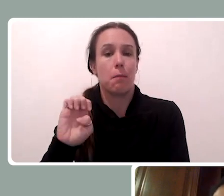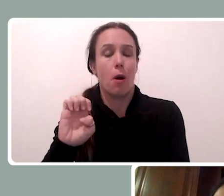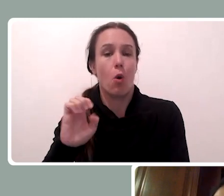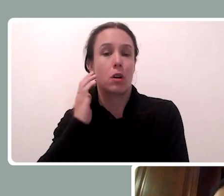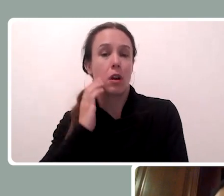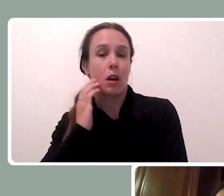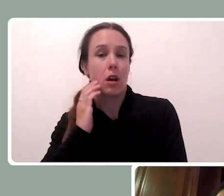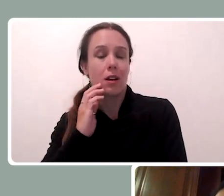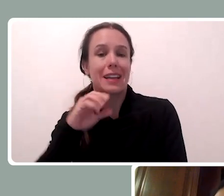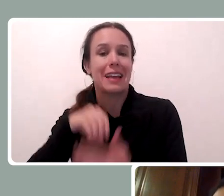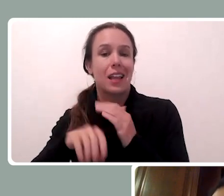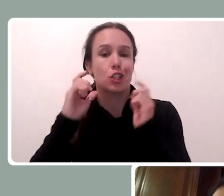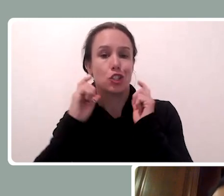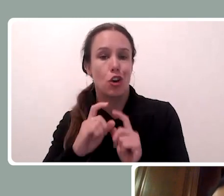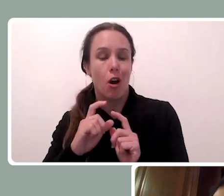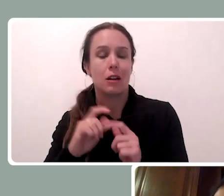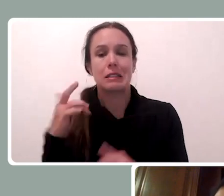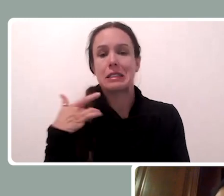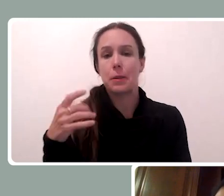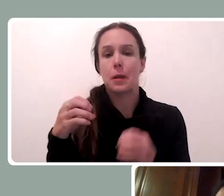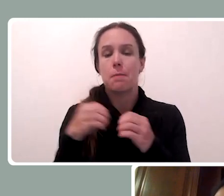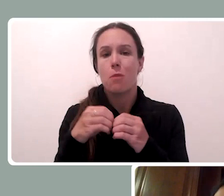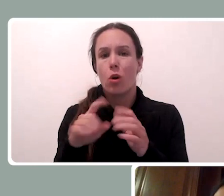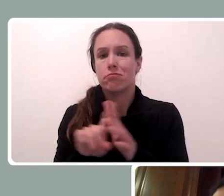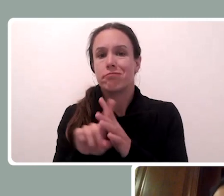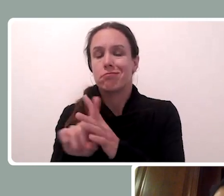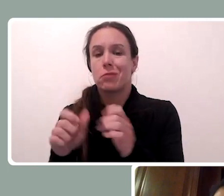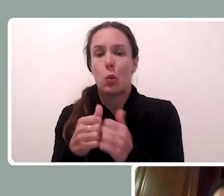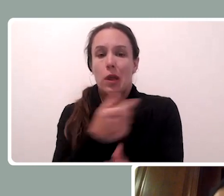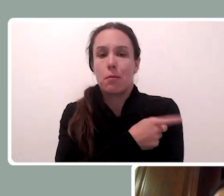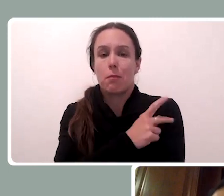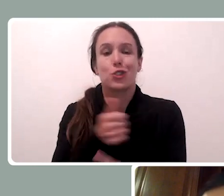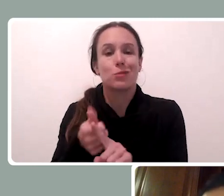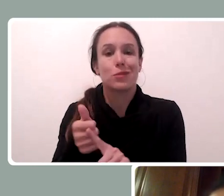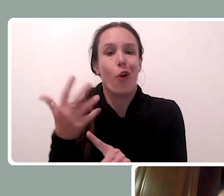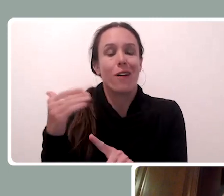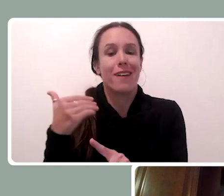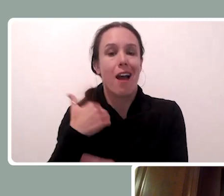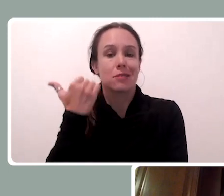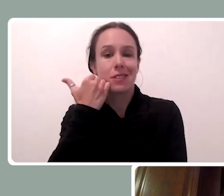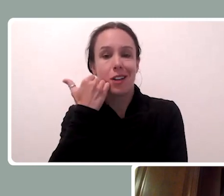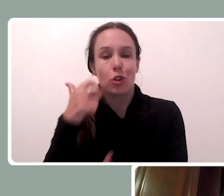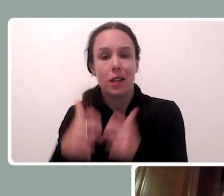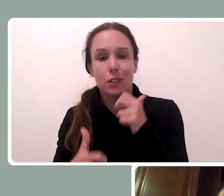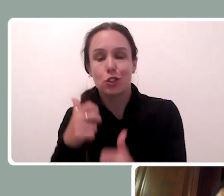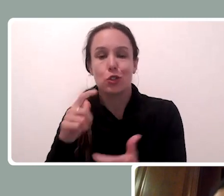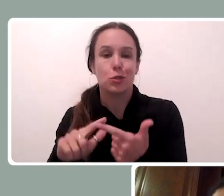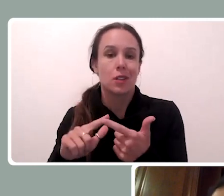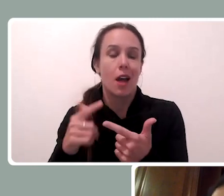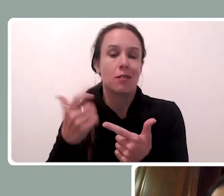is seen more in patients who already have a poor, have some dental issues, they have implants or they need gum